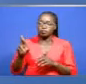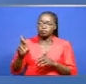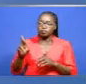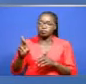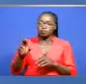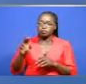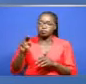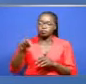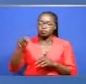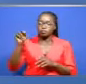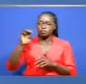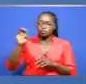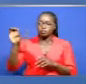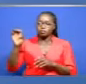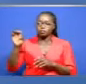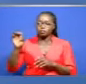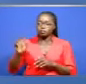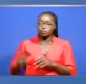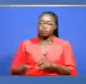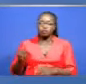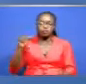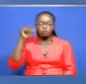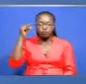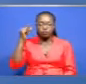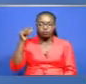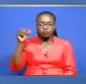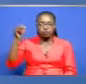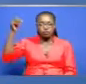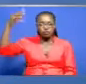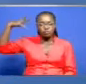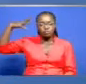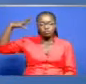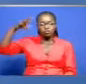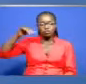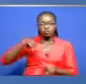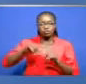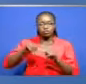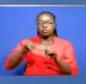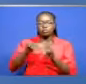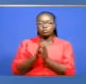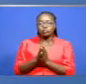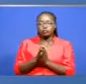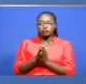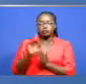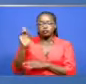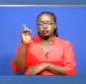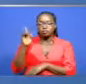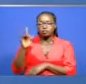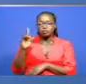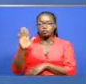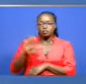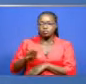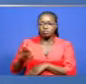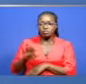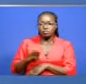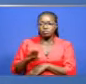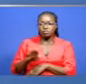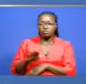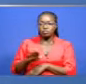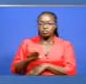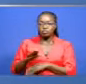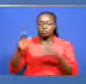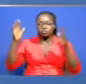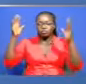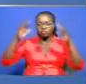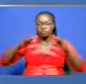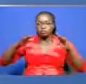country and the coastal strip will continue to experience sunny intervals, and for residents in the capital and counties around the region, expect